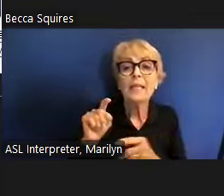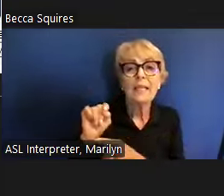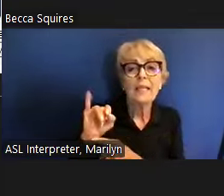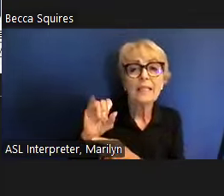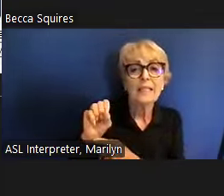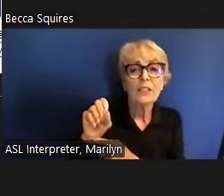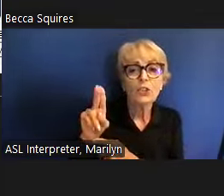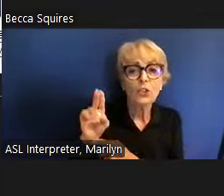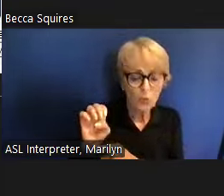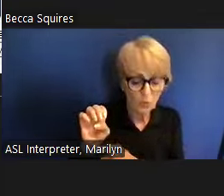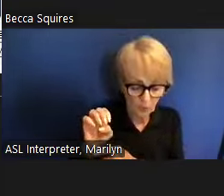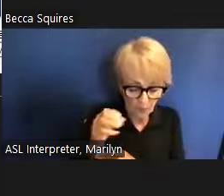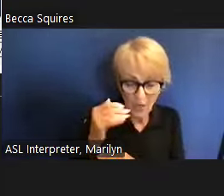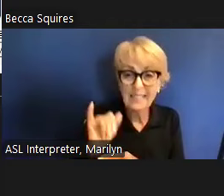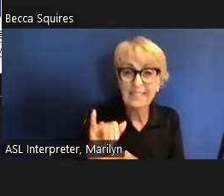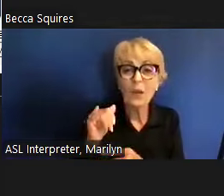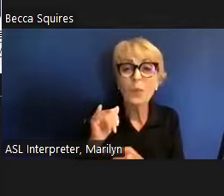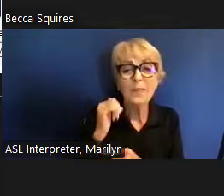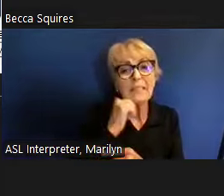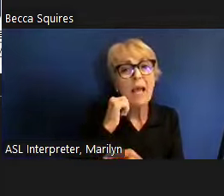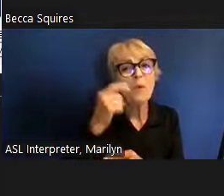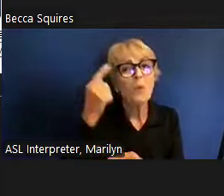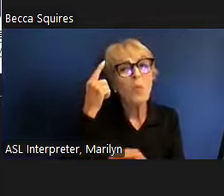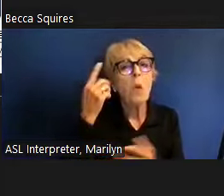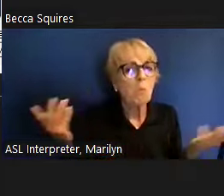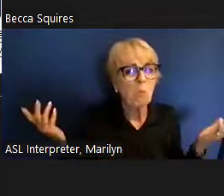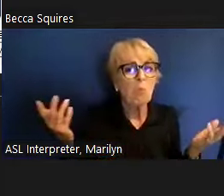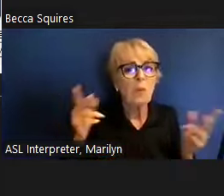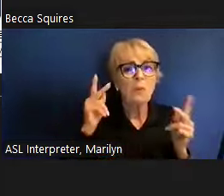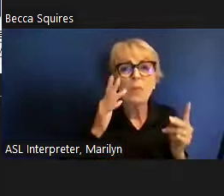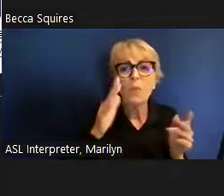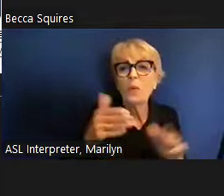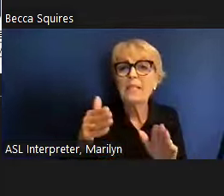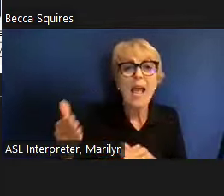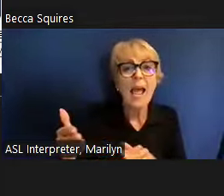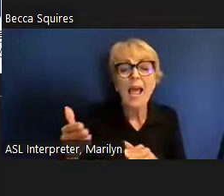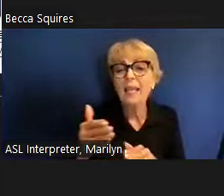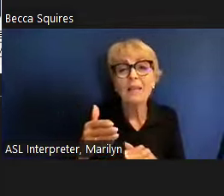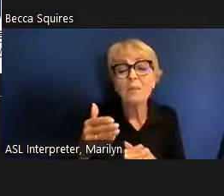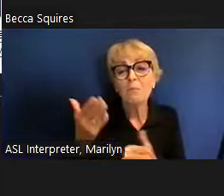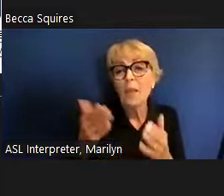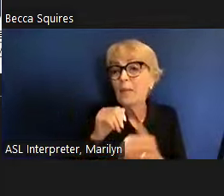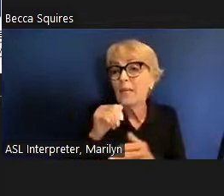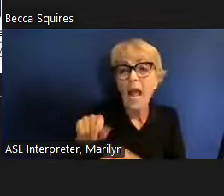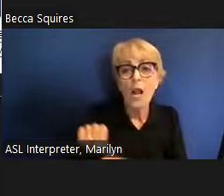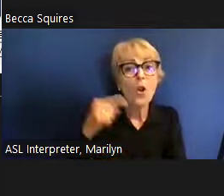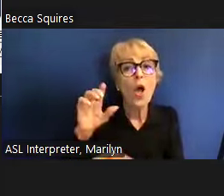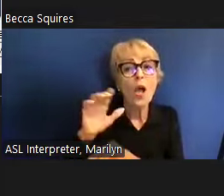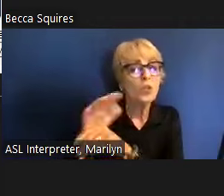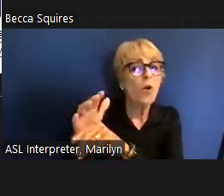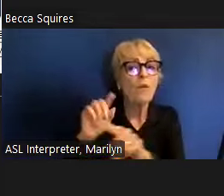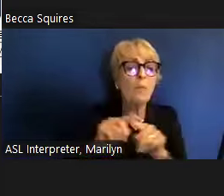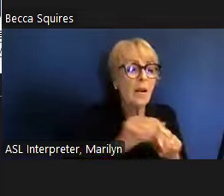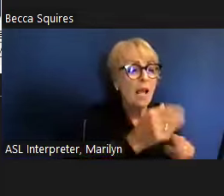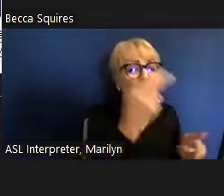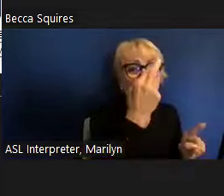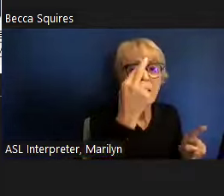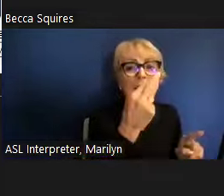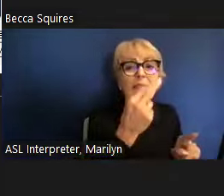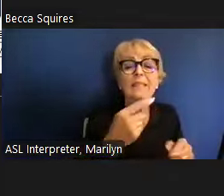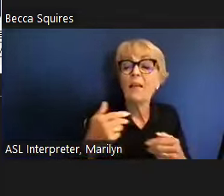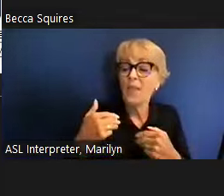And because it was so common, we thought there will be people dying, not necessarily of long COVID, but they'll die for other reasons, and they have long COVID, and that